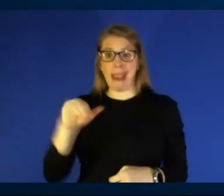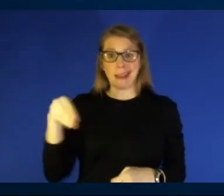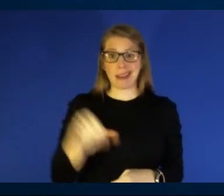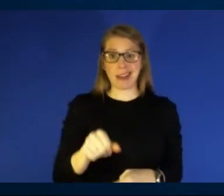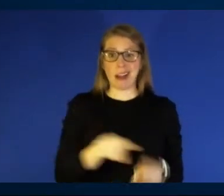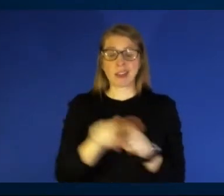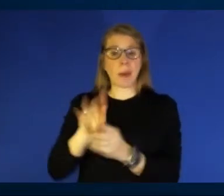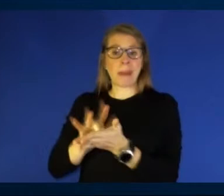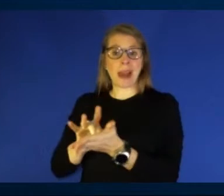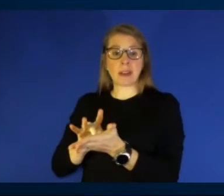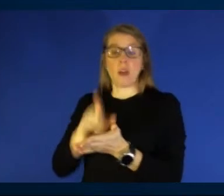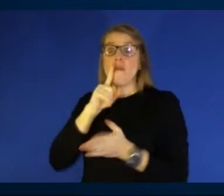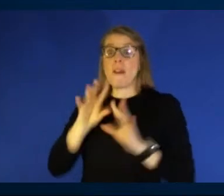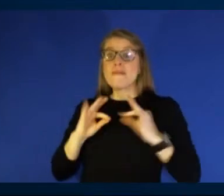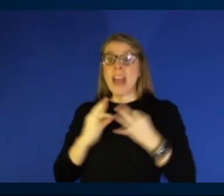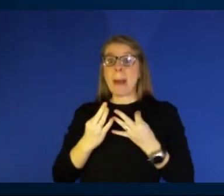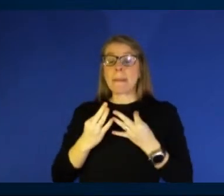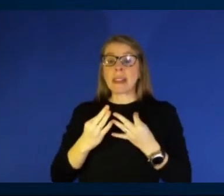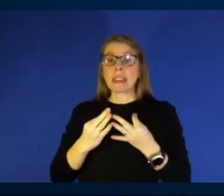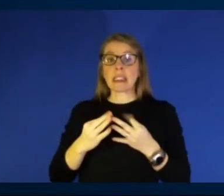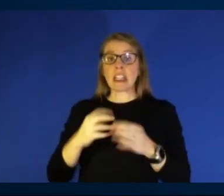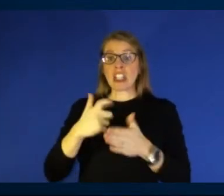cost triples to